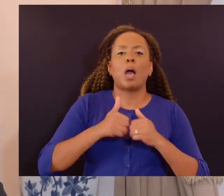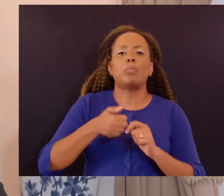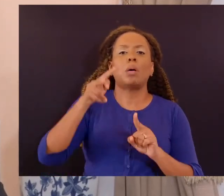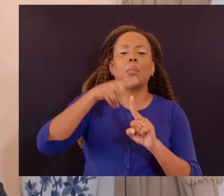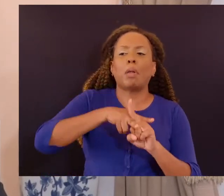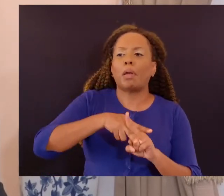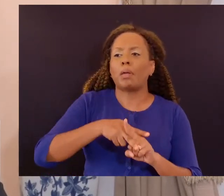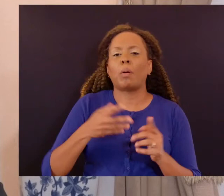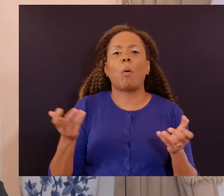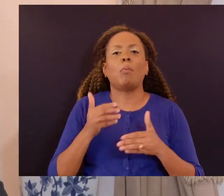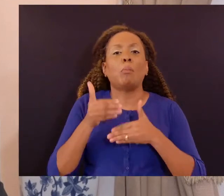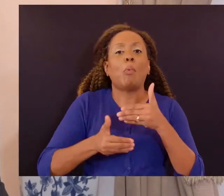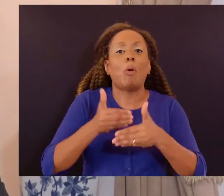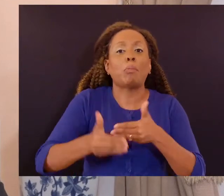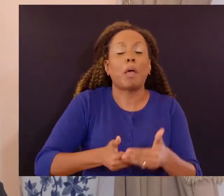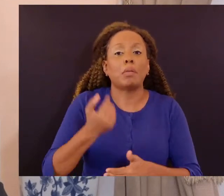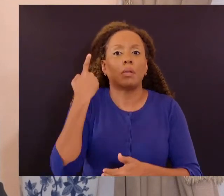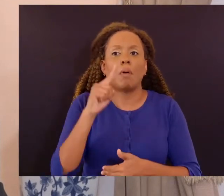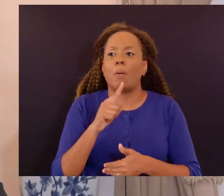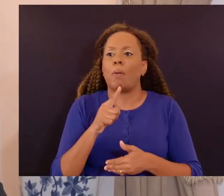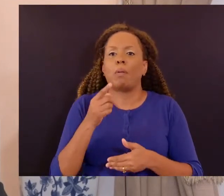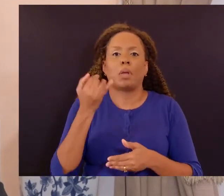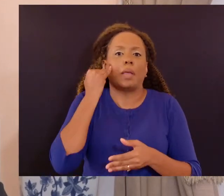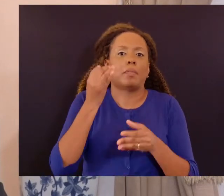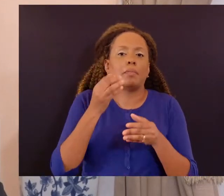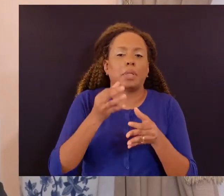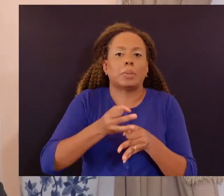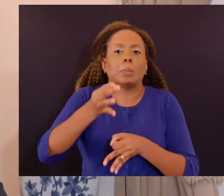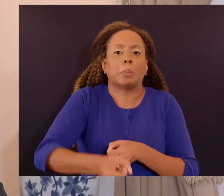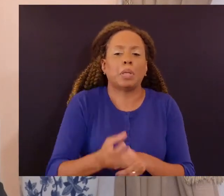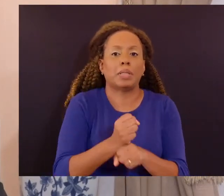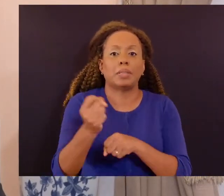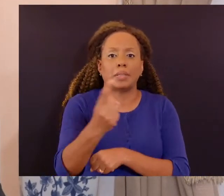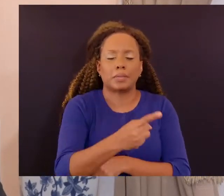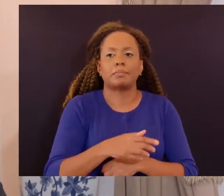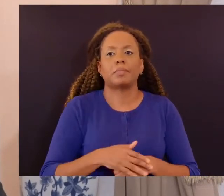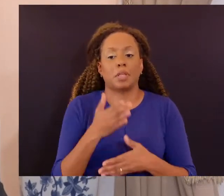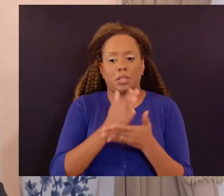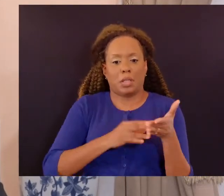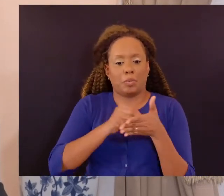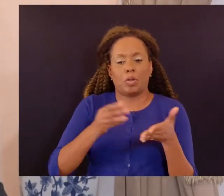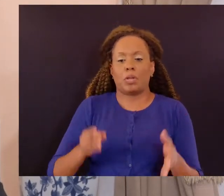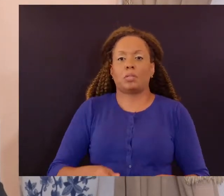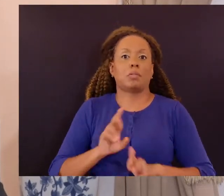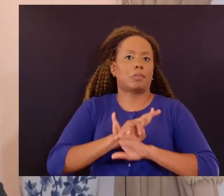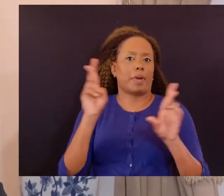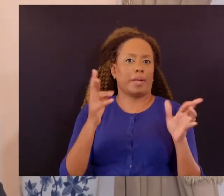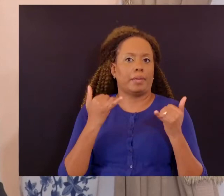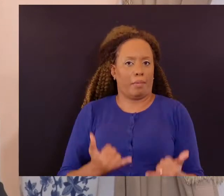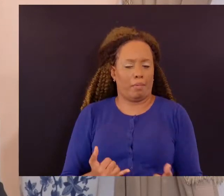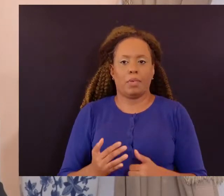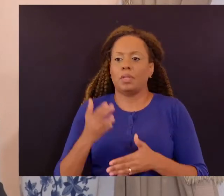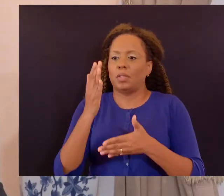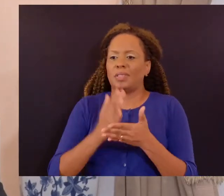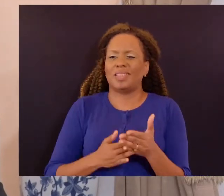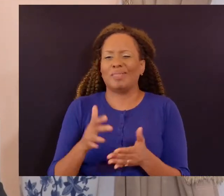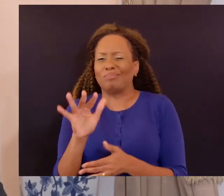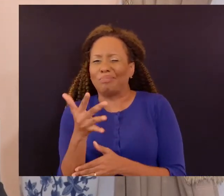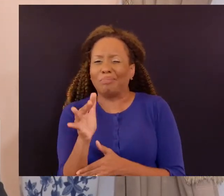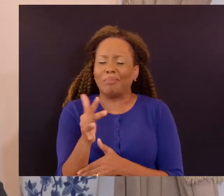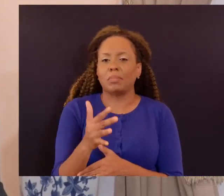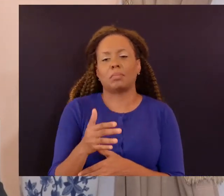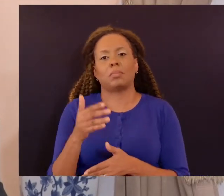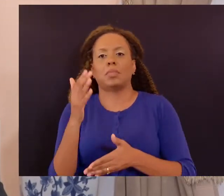truth of the matter is that there are some students who are ready, there are some who are middle ground, and there are some who will require additional